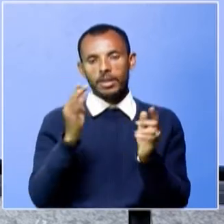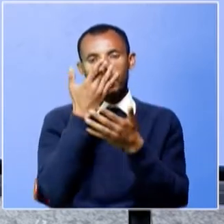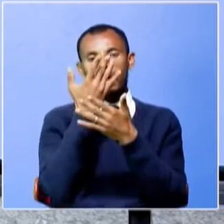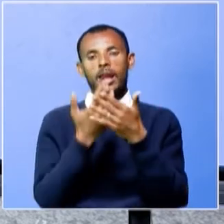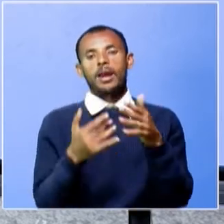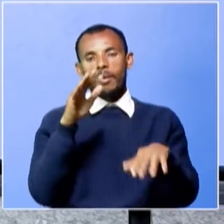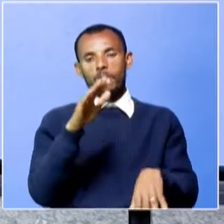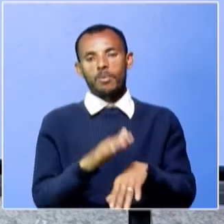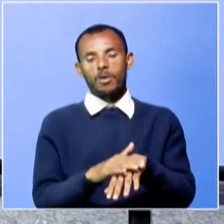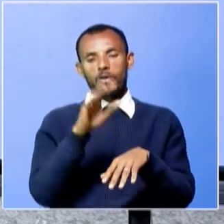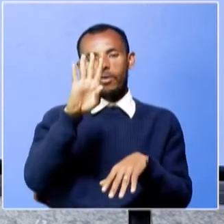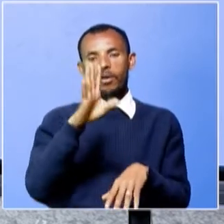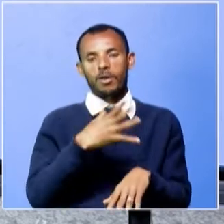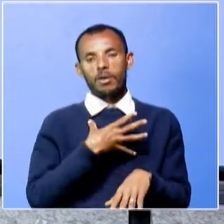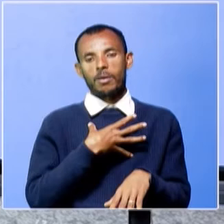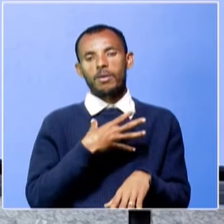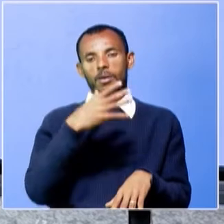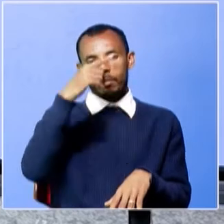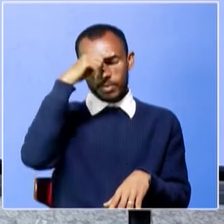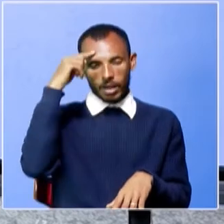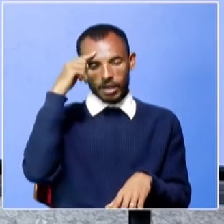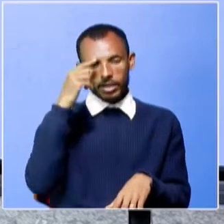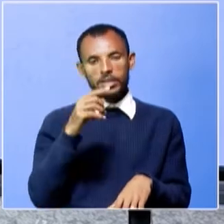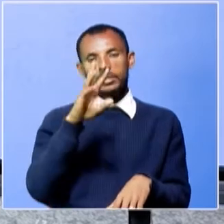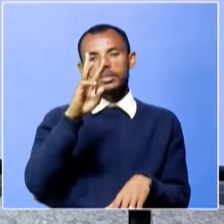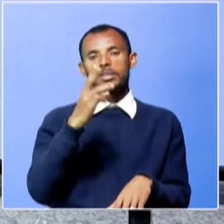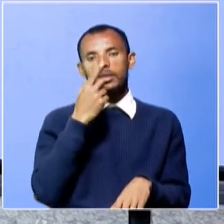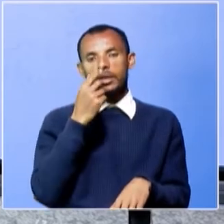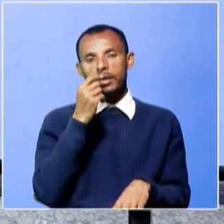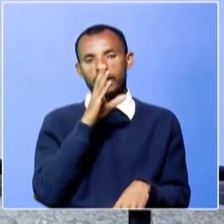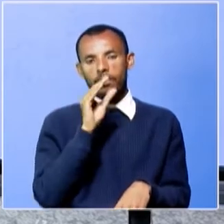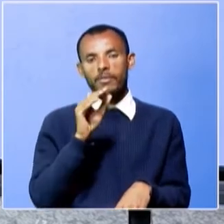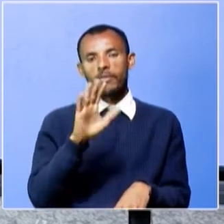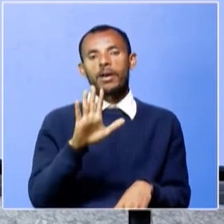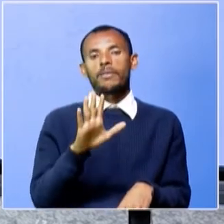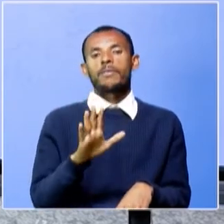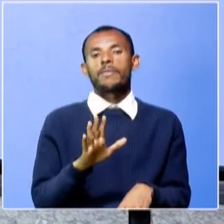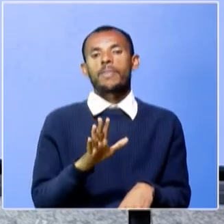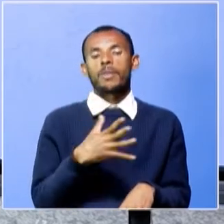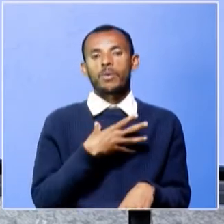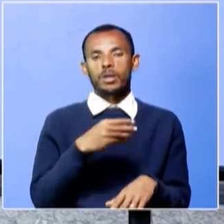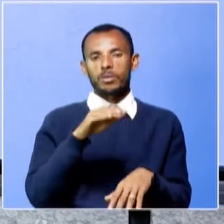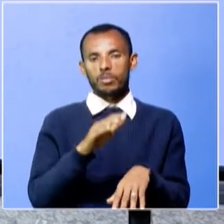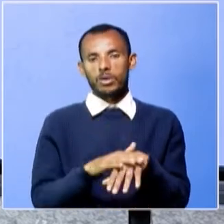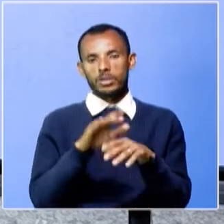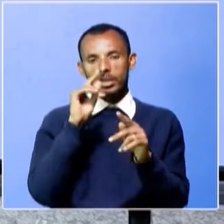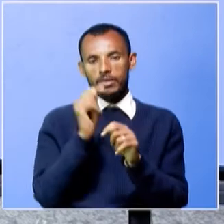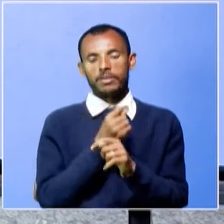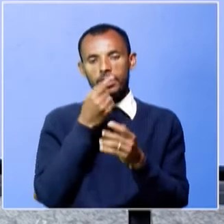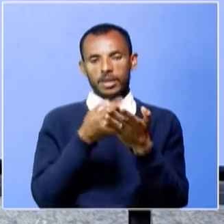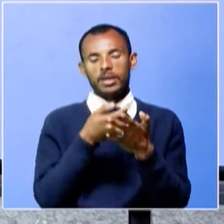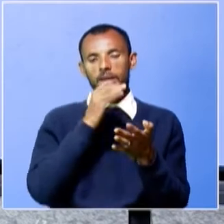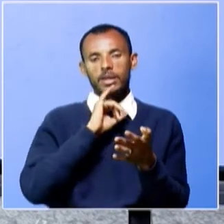balls, 4 black balls, 6 red balls, and 5 white balls. And the activity here